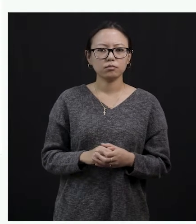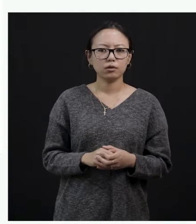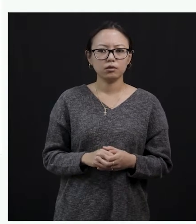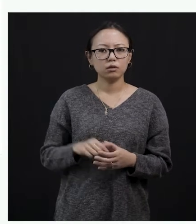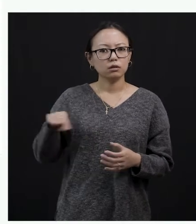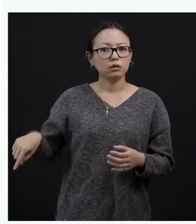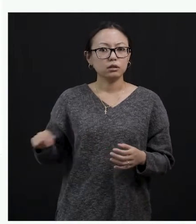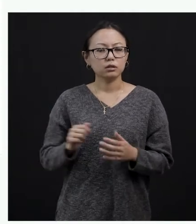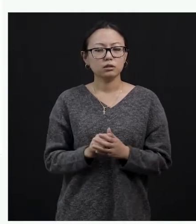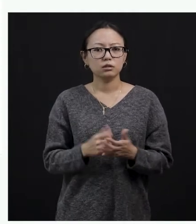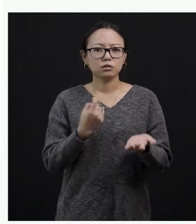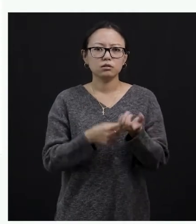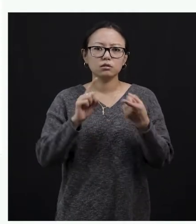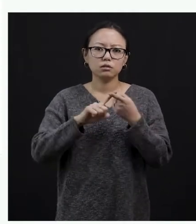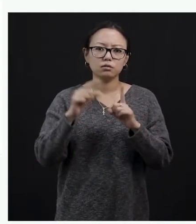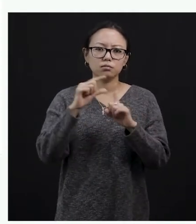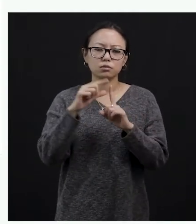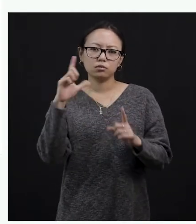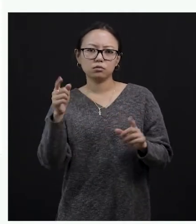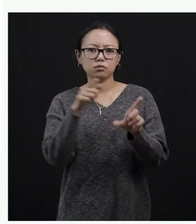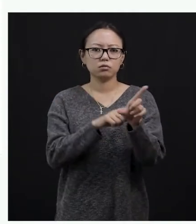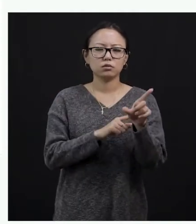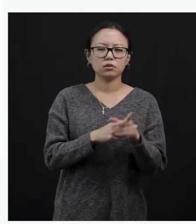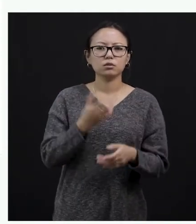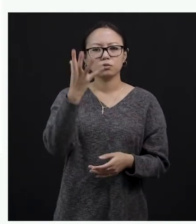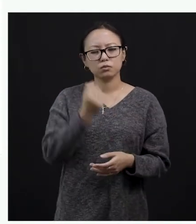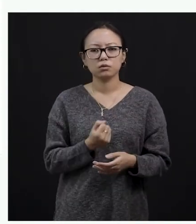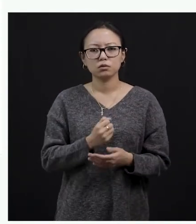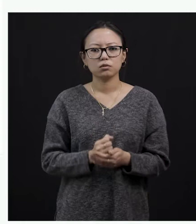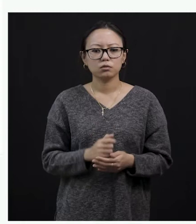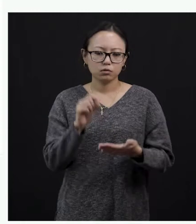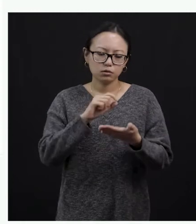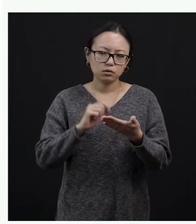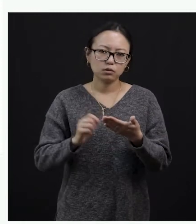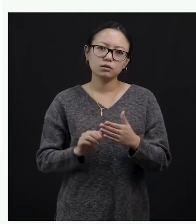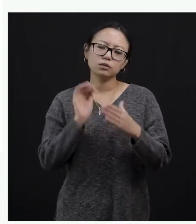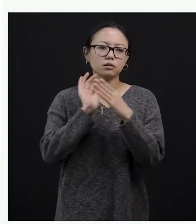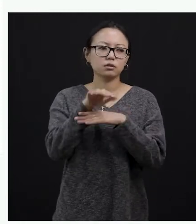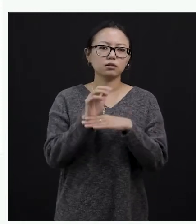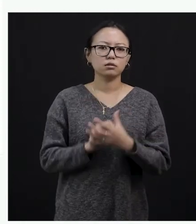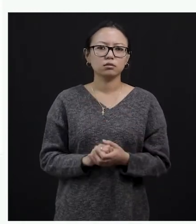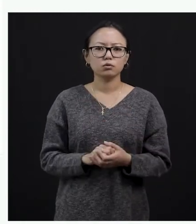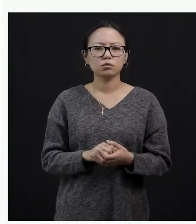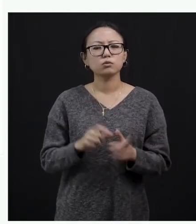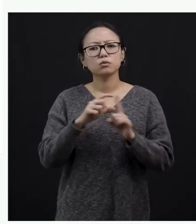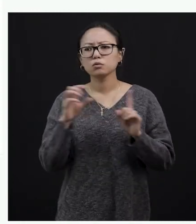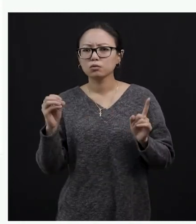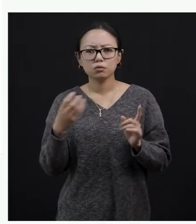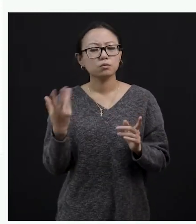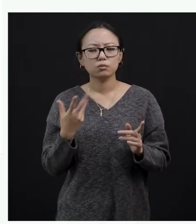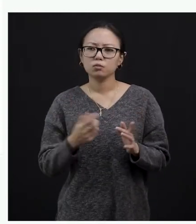in order to do that, she asked her father, "What do I do now?" So at that time,